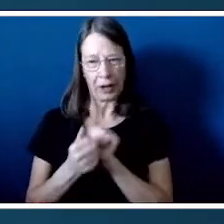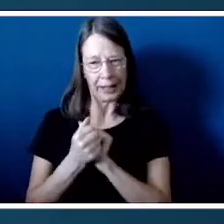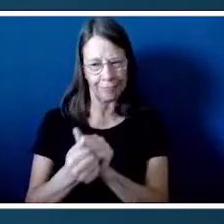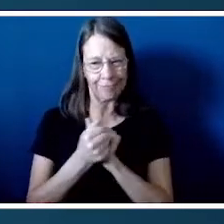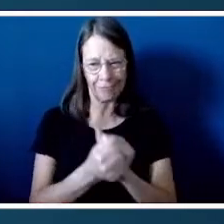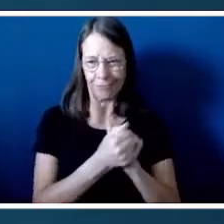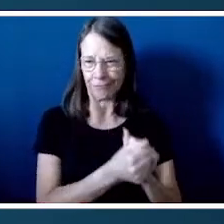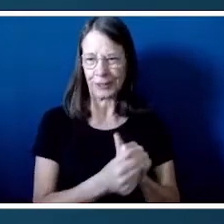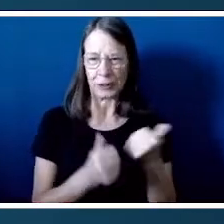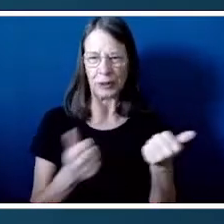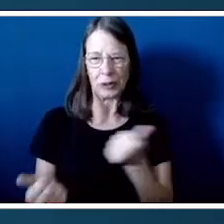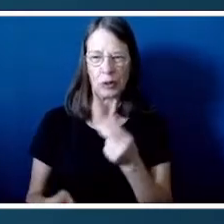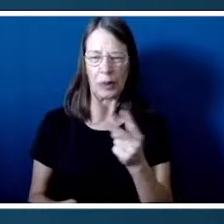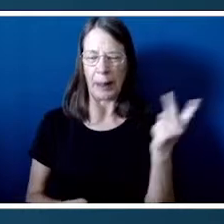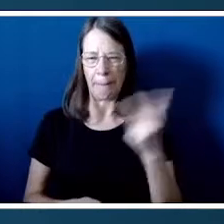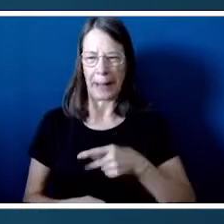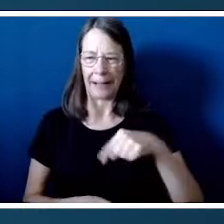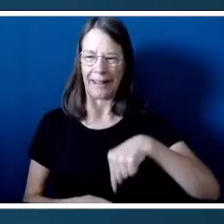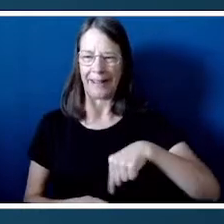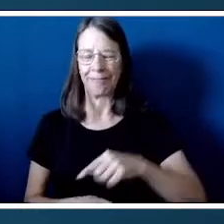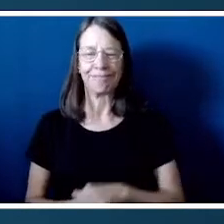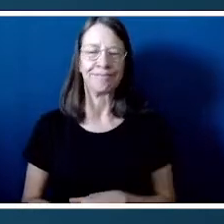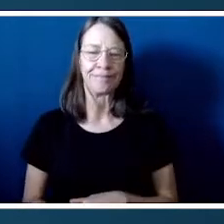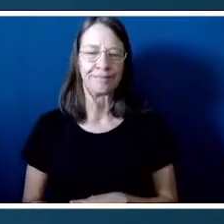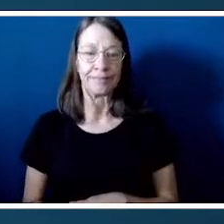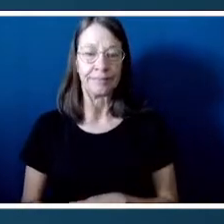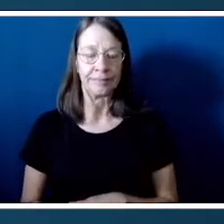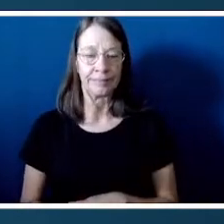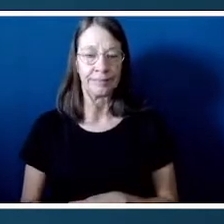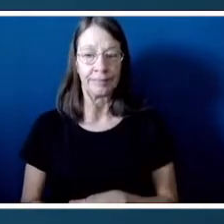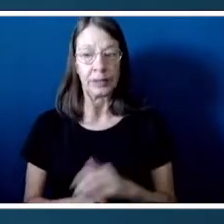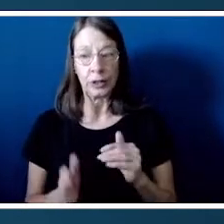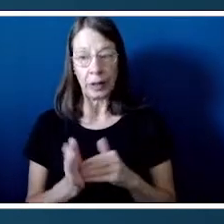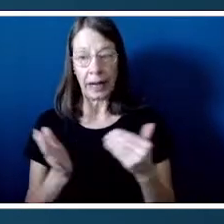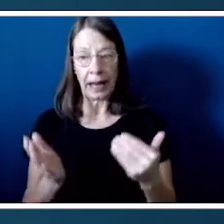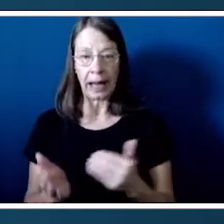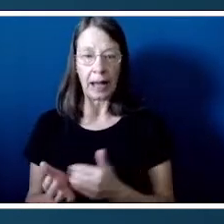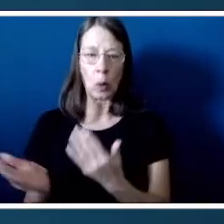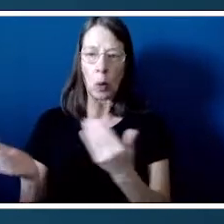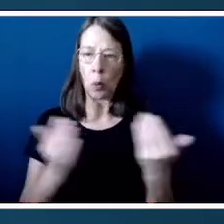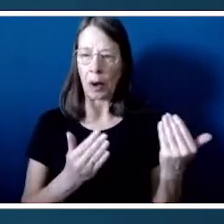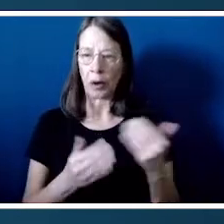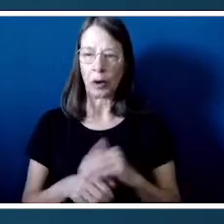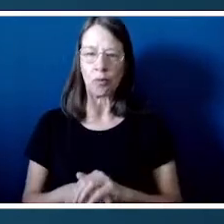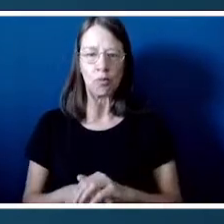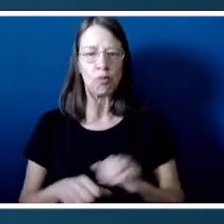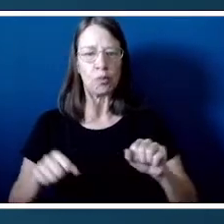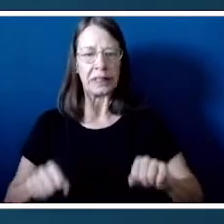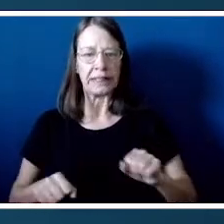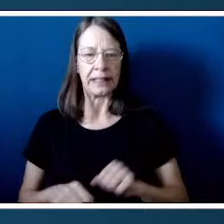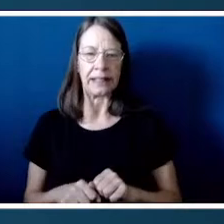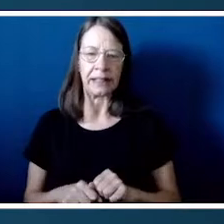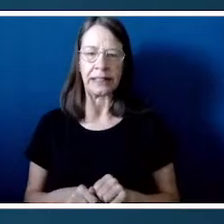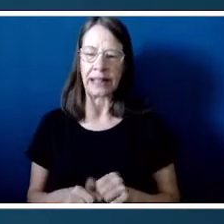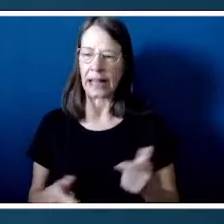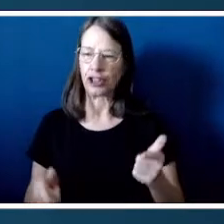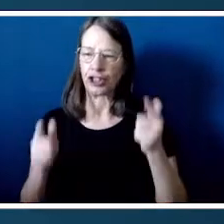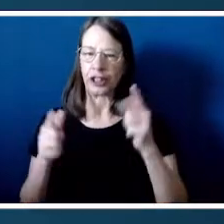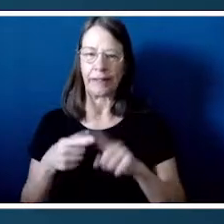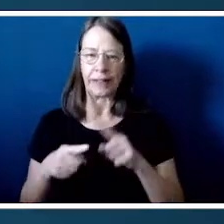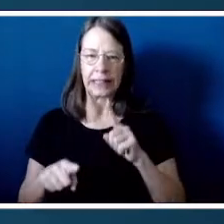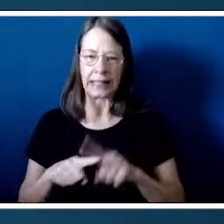in 2023. And with that in mind, I'd like to warmly welcome the President and Chief Executive of the Asia Foundation, Laurel